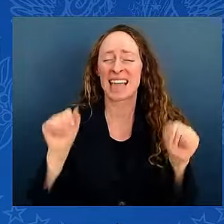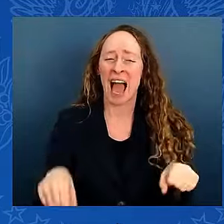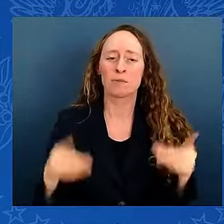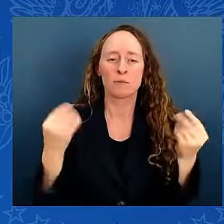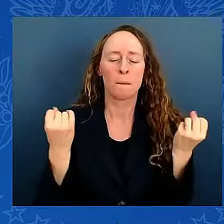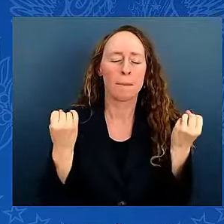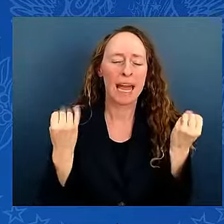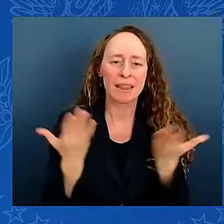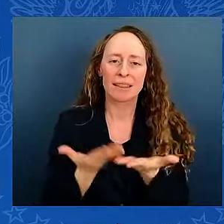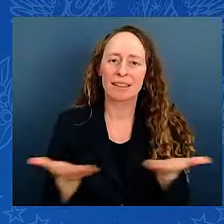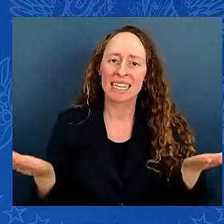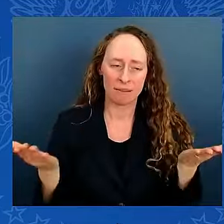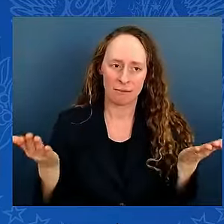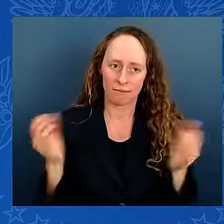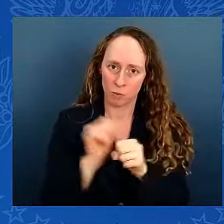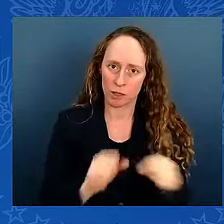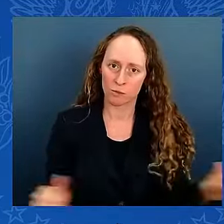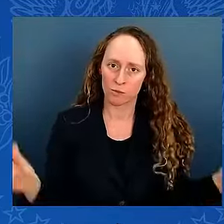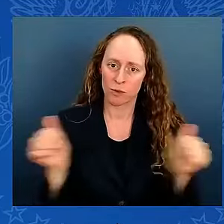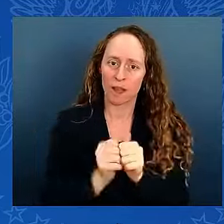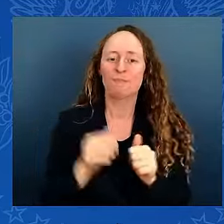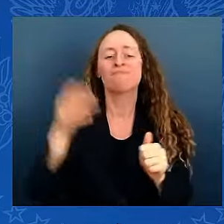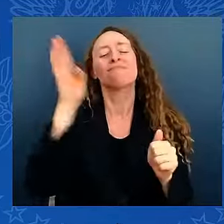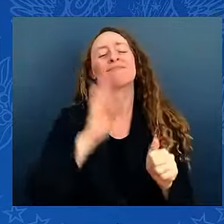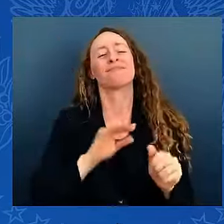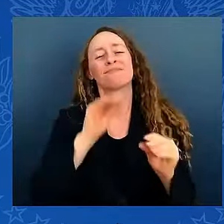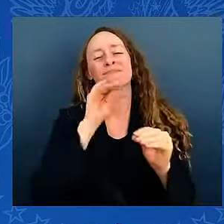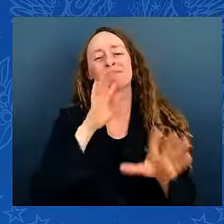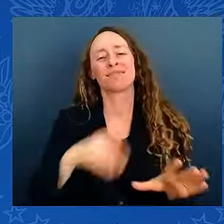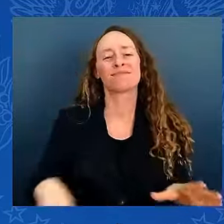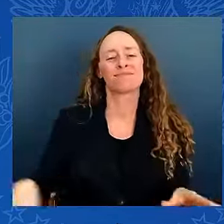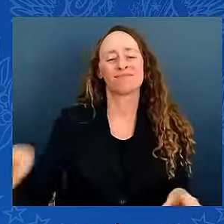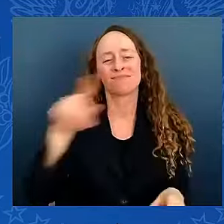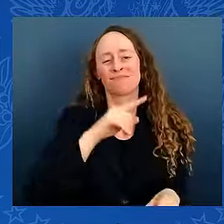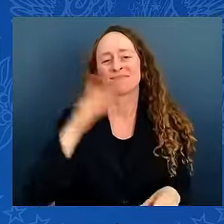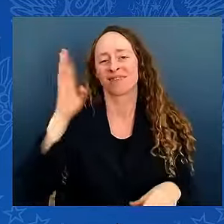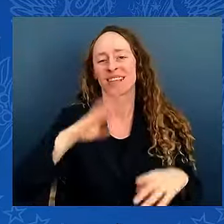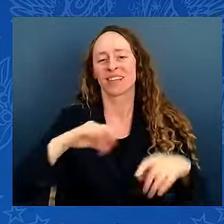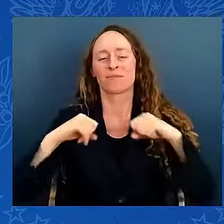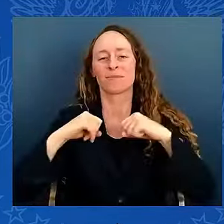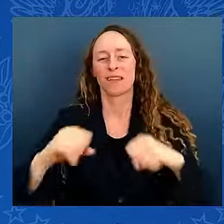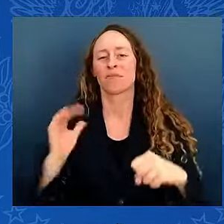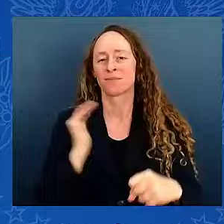May God protect our troops. Thank you, thank you, thank you for all you've done.